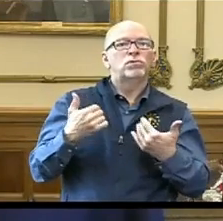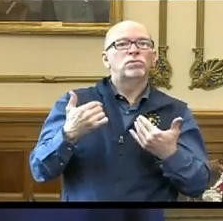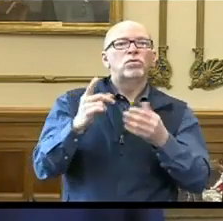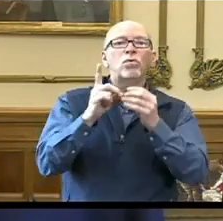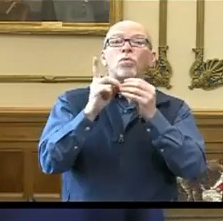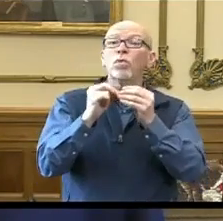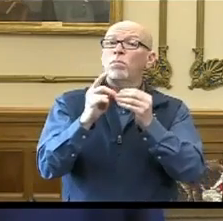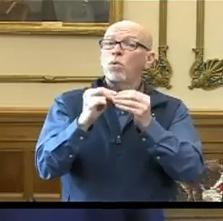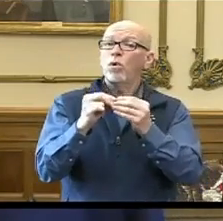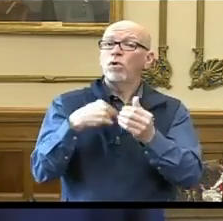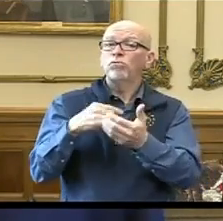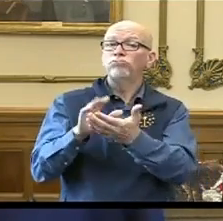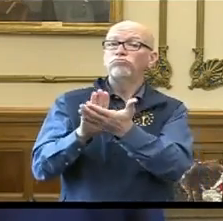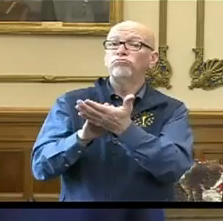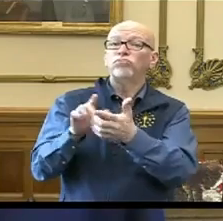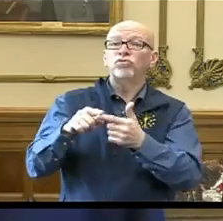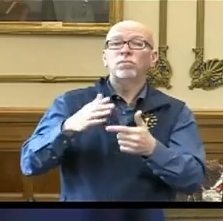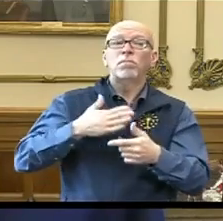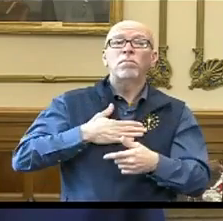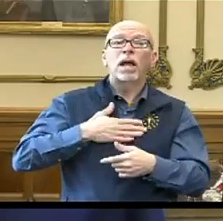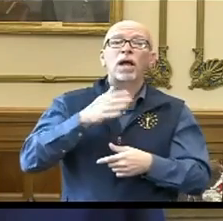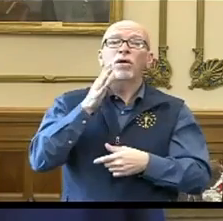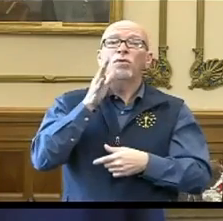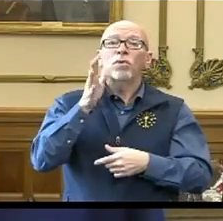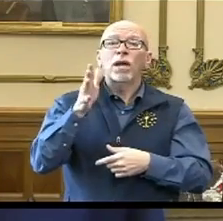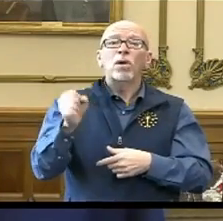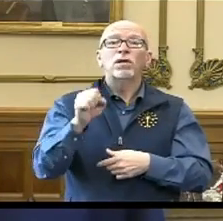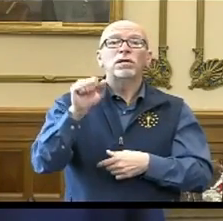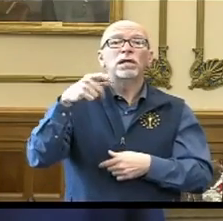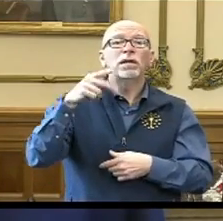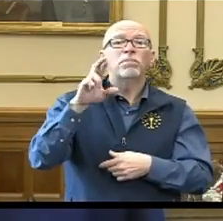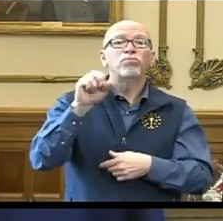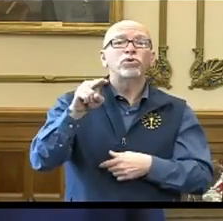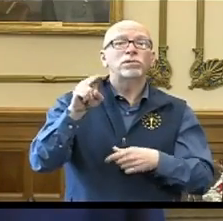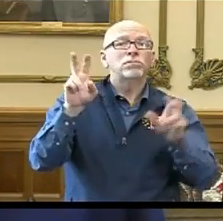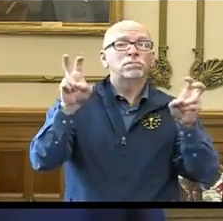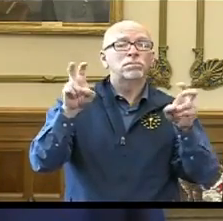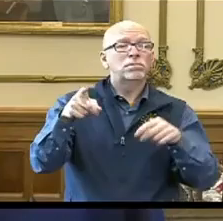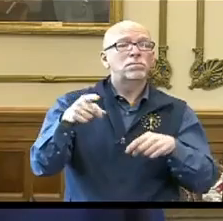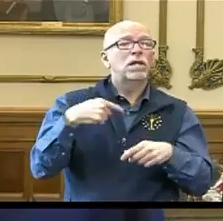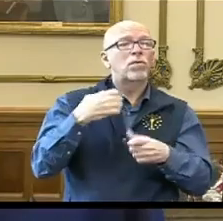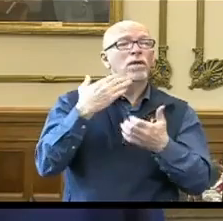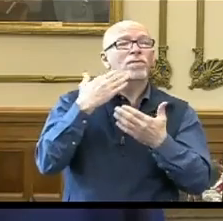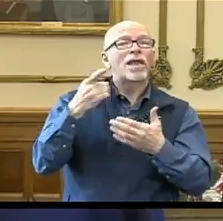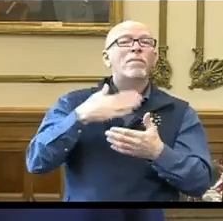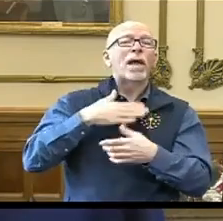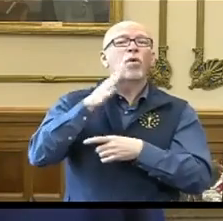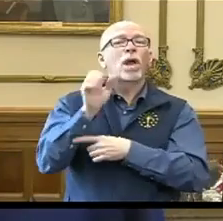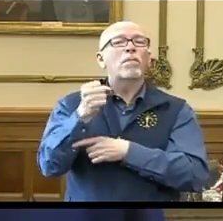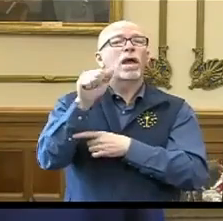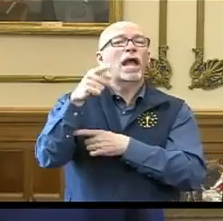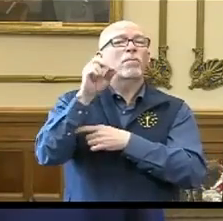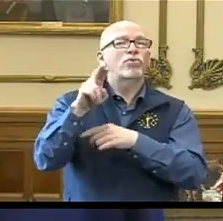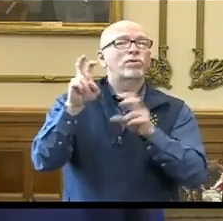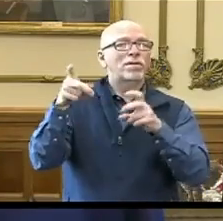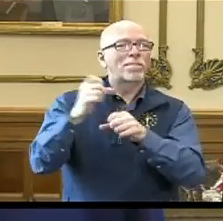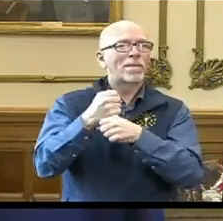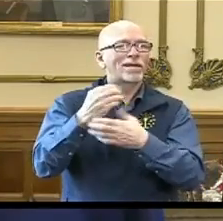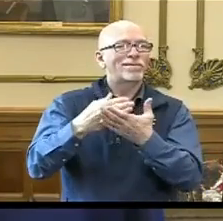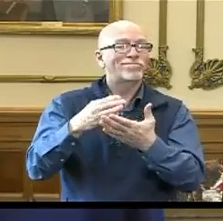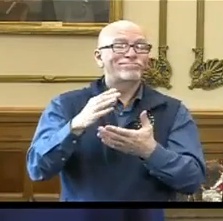more shout out to my grandma's apron. They have, I just want to thank, they have made some pretty clever